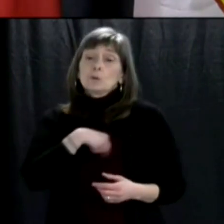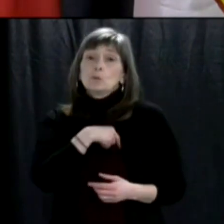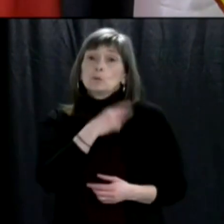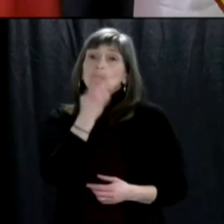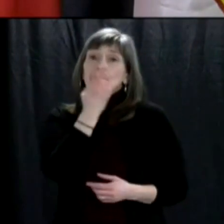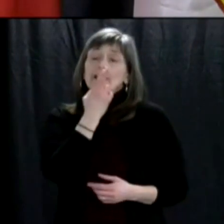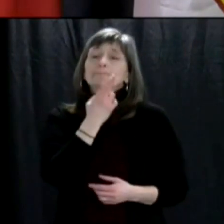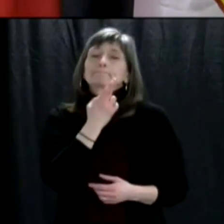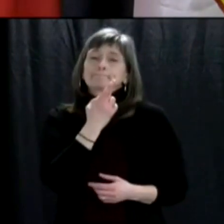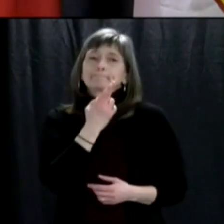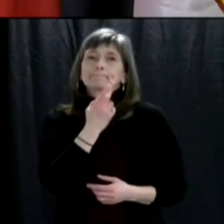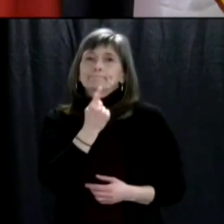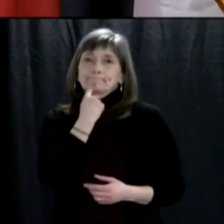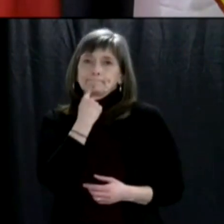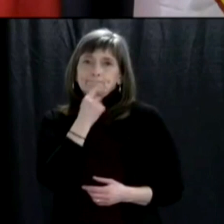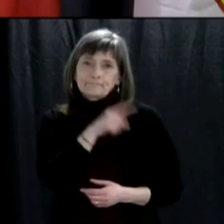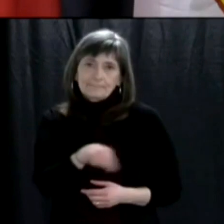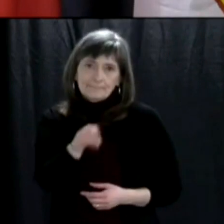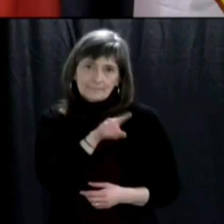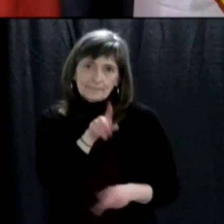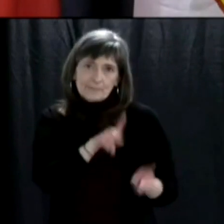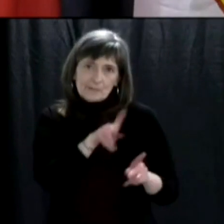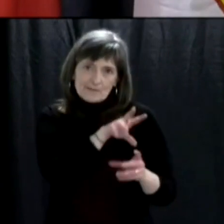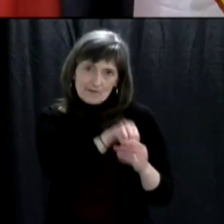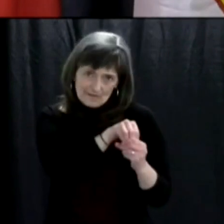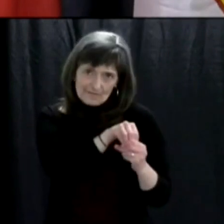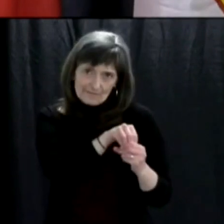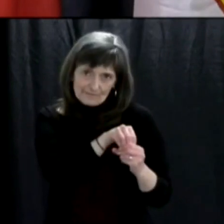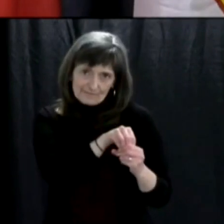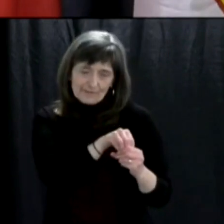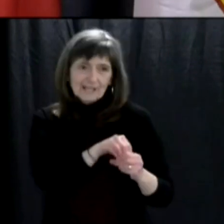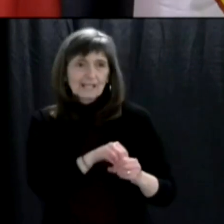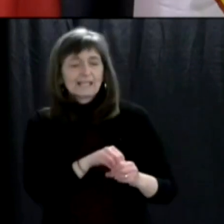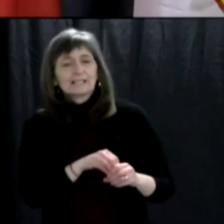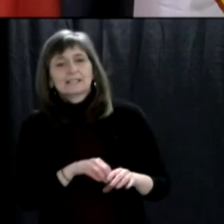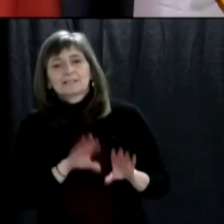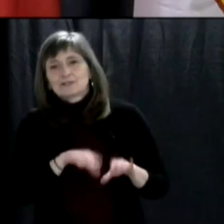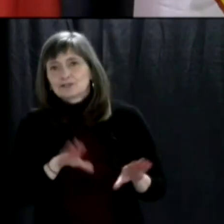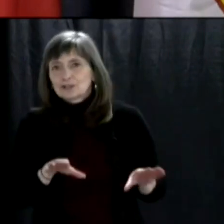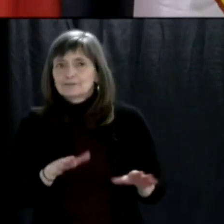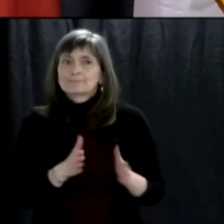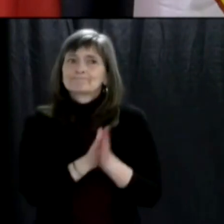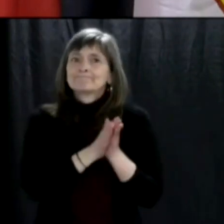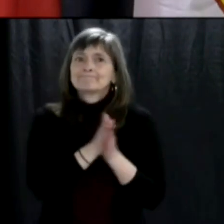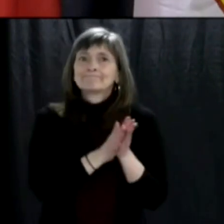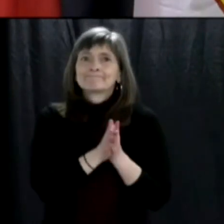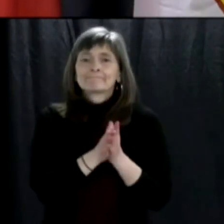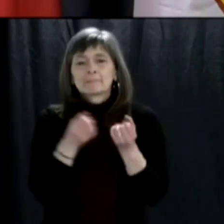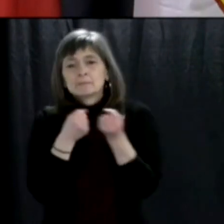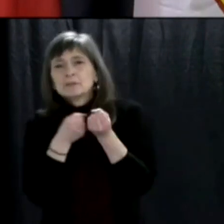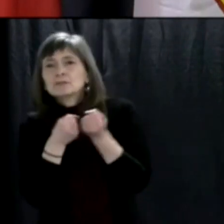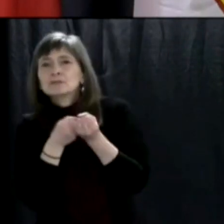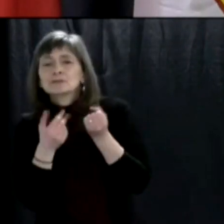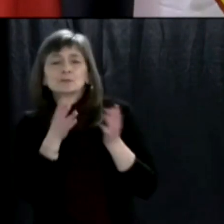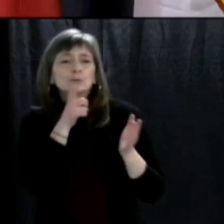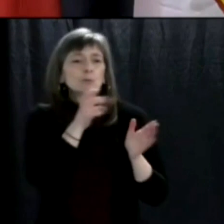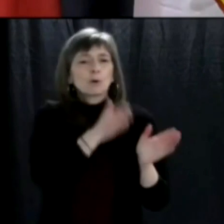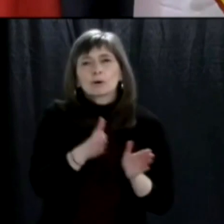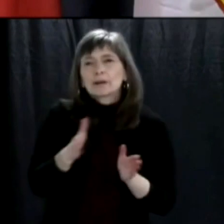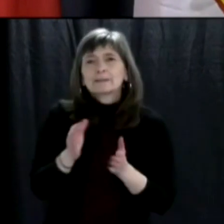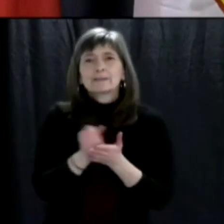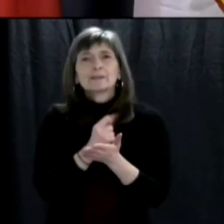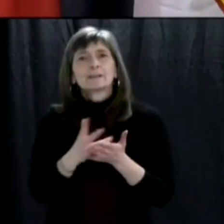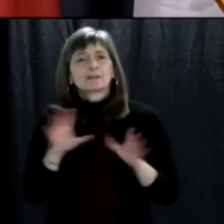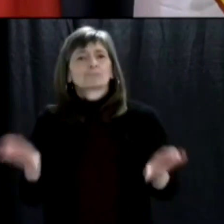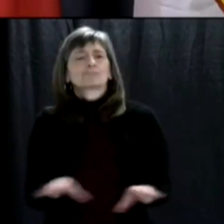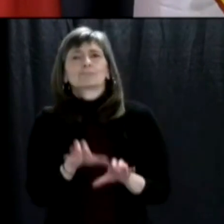this is disappointing, but we recognize that these athletes, these sporting organizations, the sponsors, and all the organizers, they've